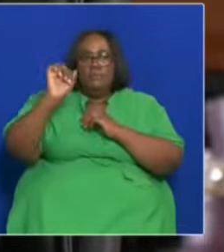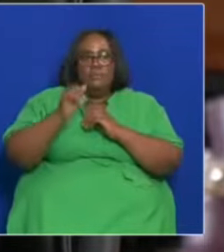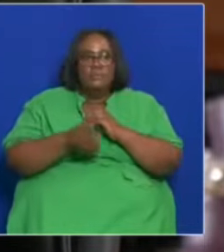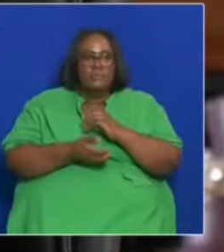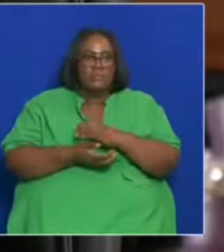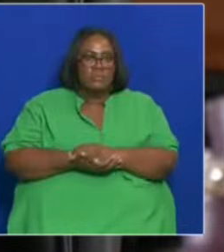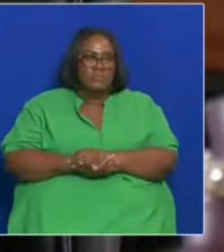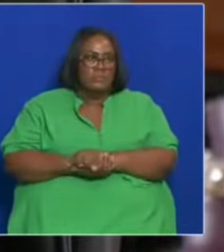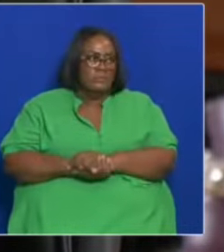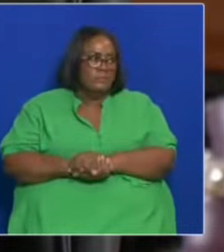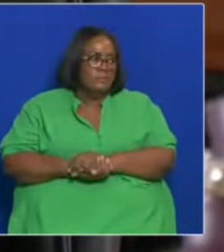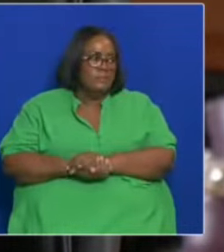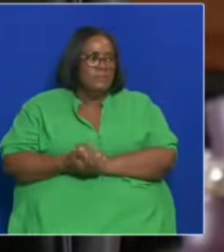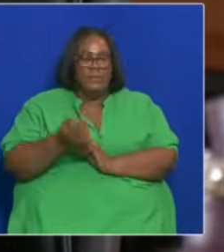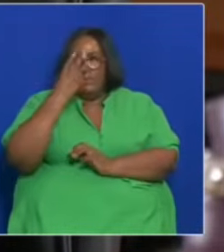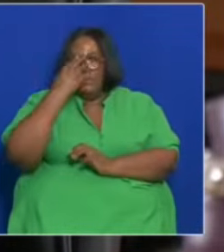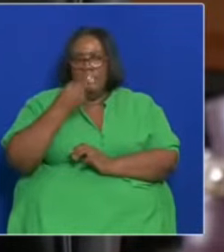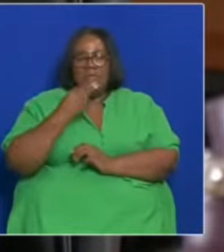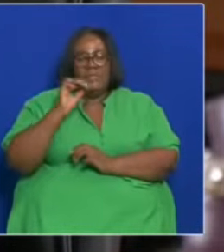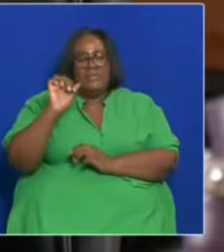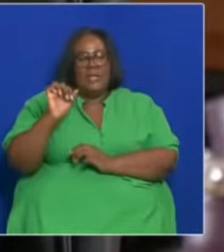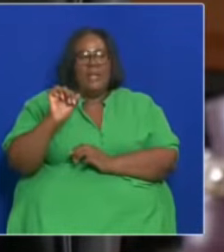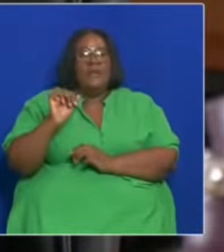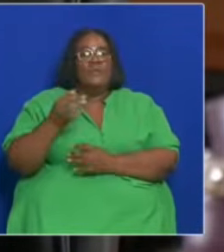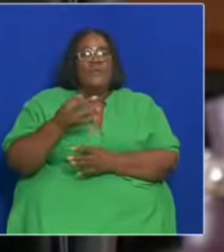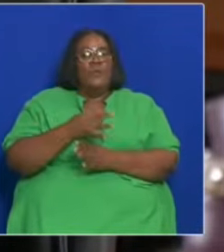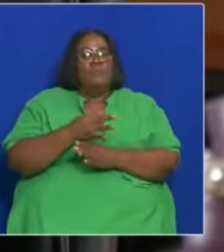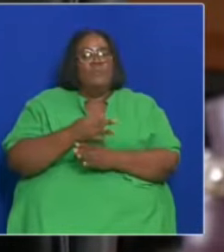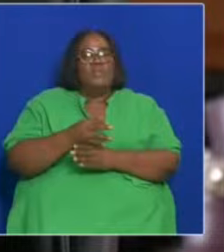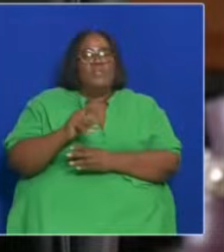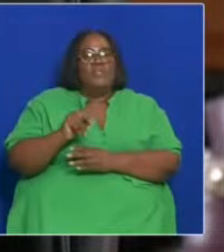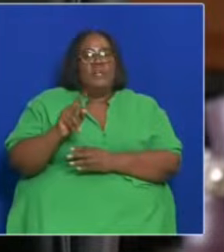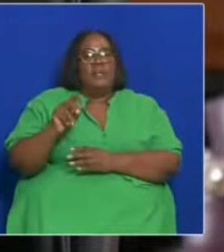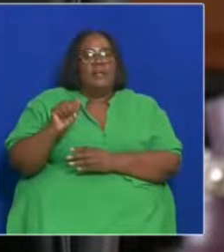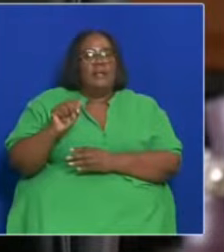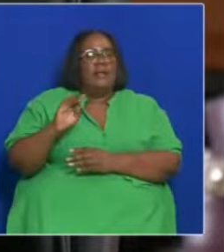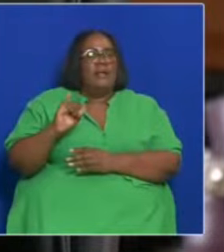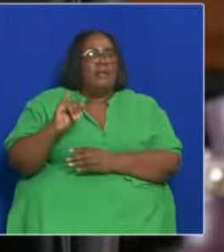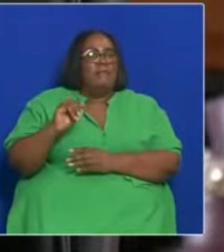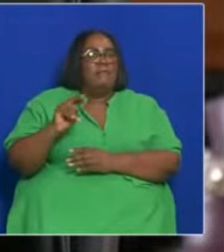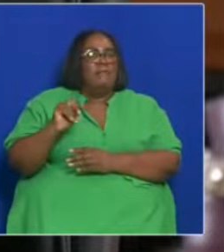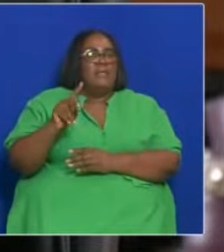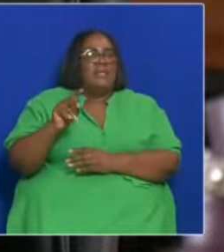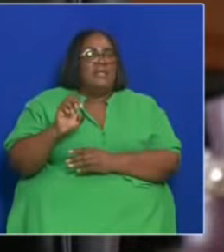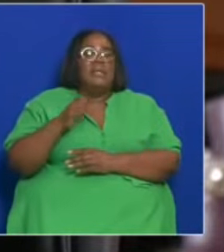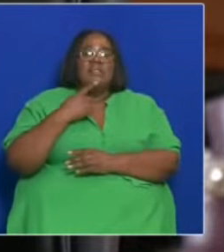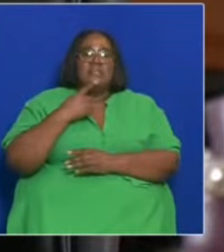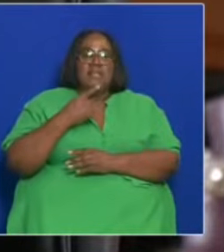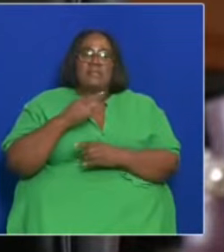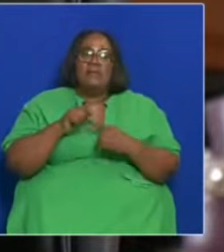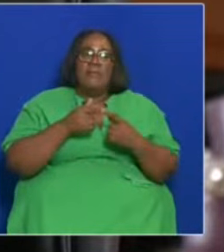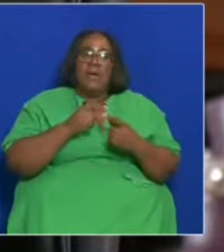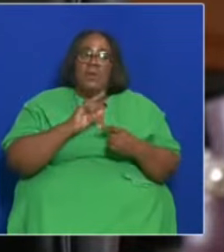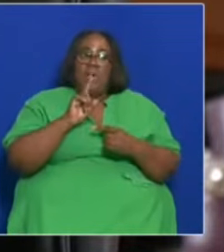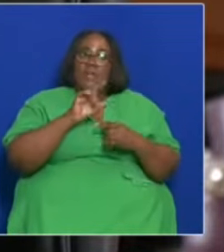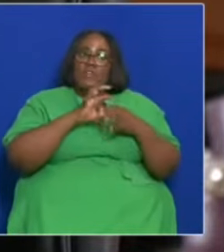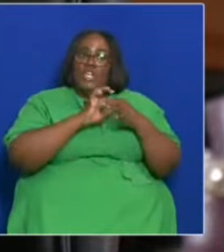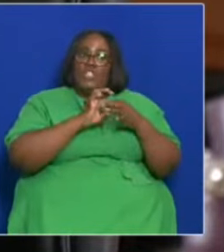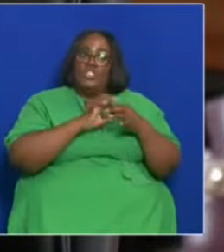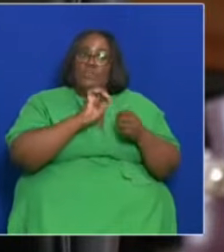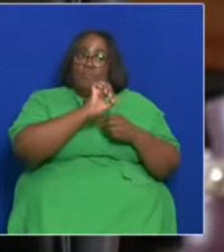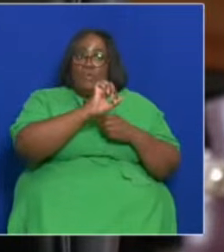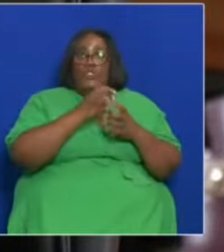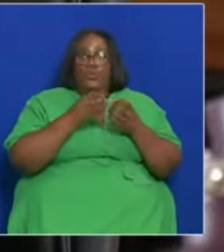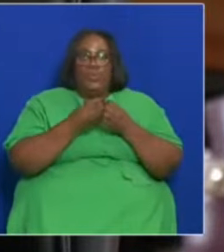Mr. Nkabinde says about your relationship with him? So I just want to put it to you to respond, because he